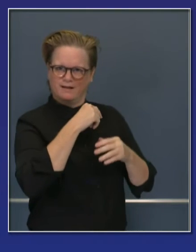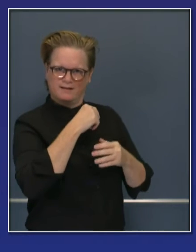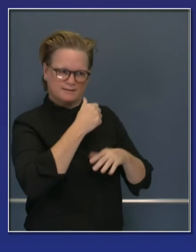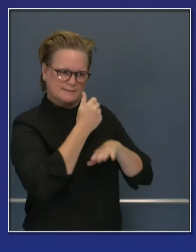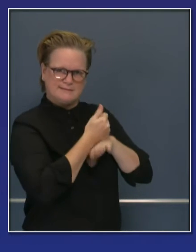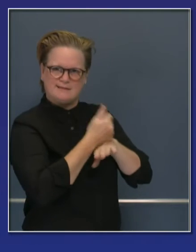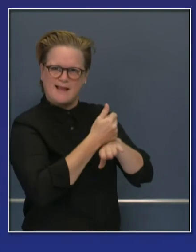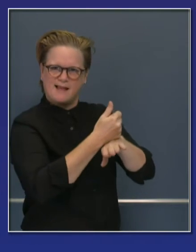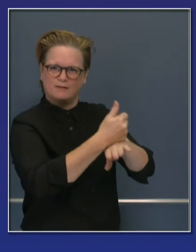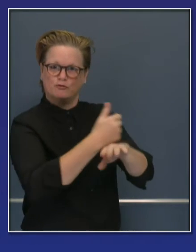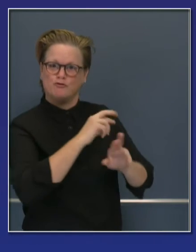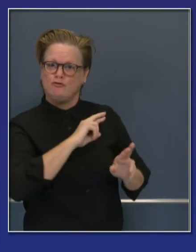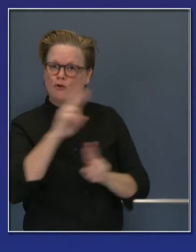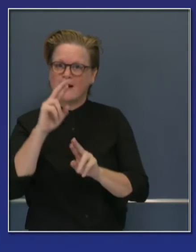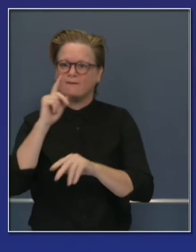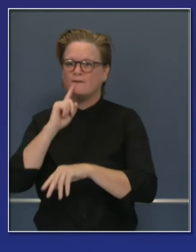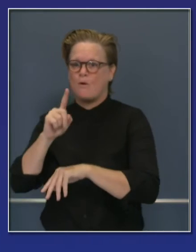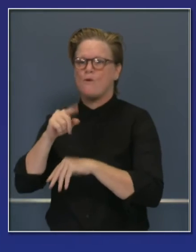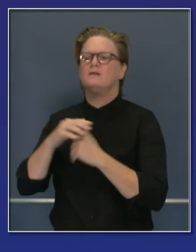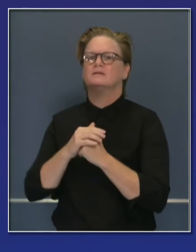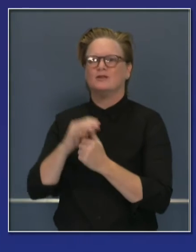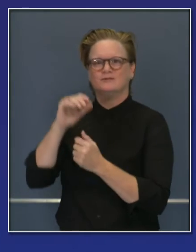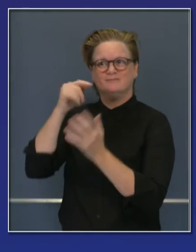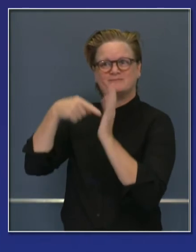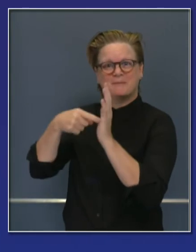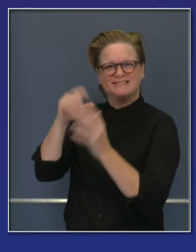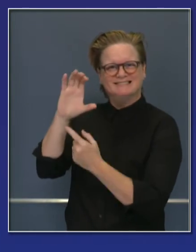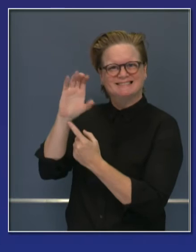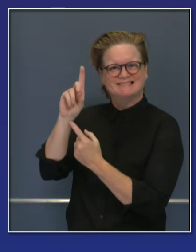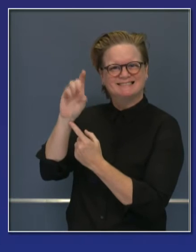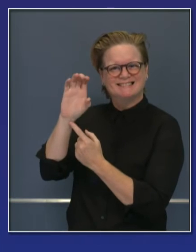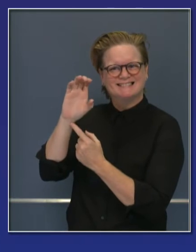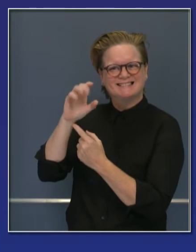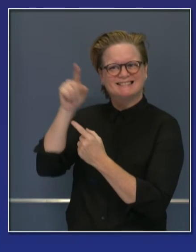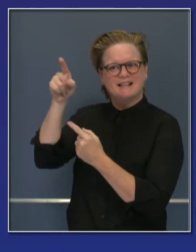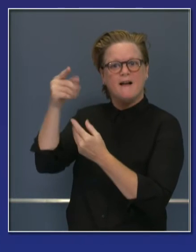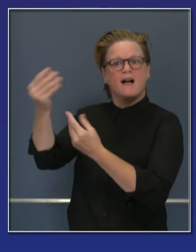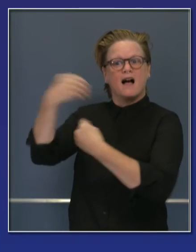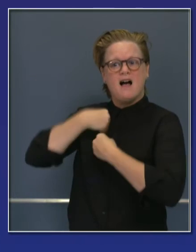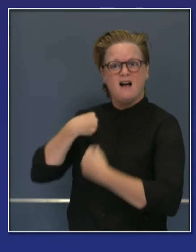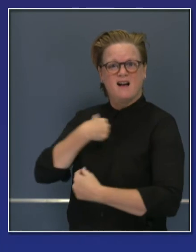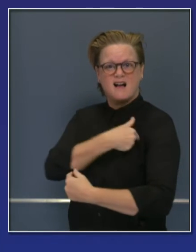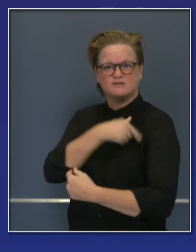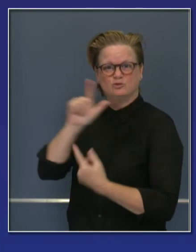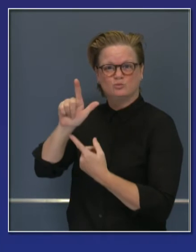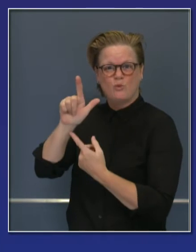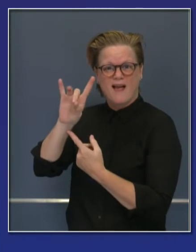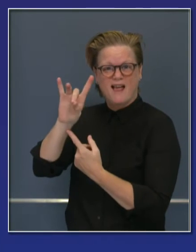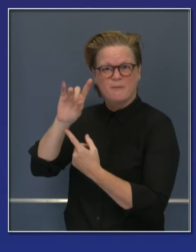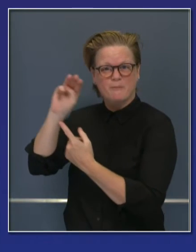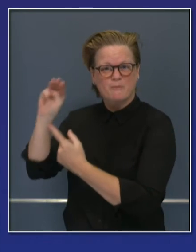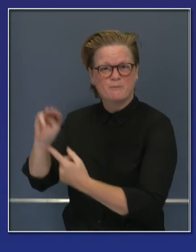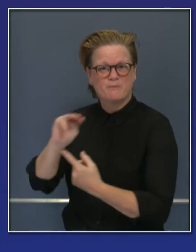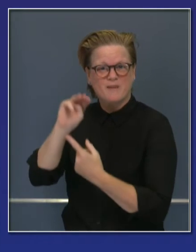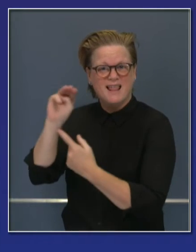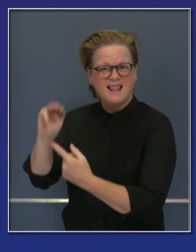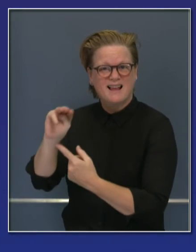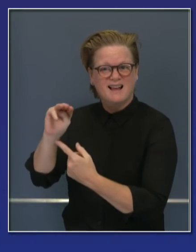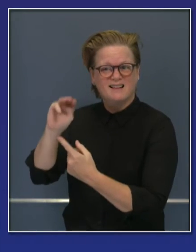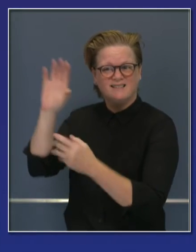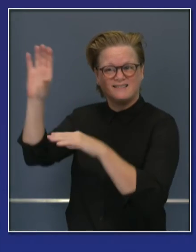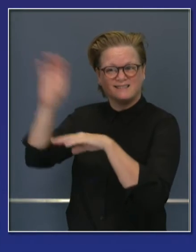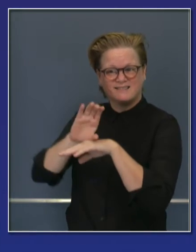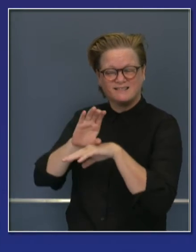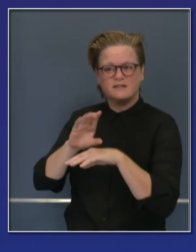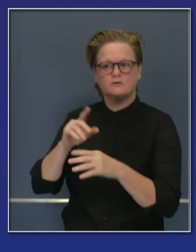the CDC has provided the state of California $28 million for our vaccine distribution. $10 million